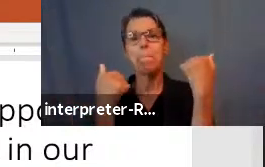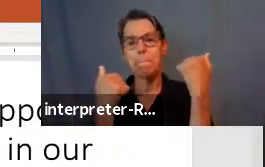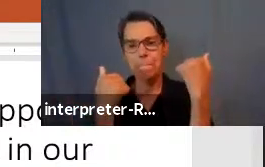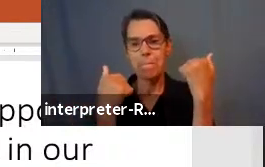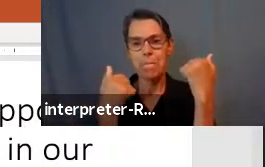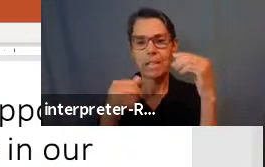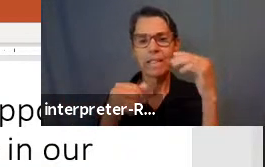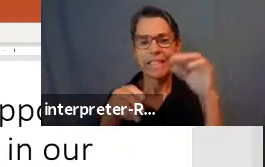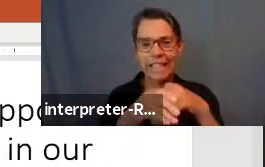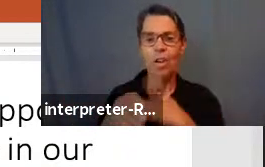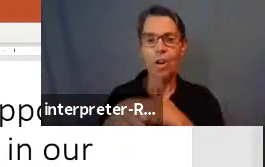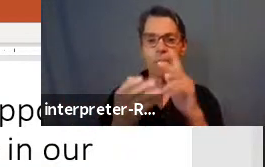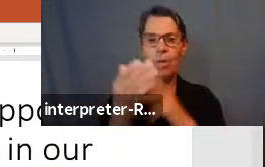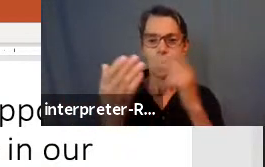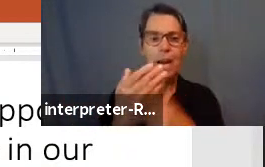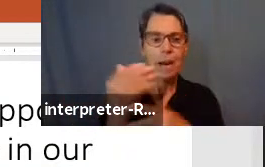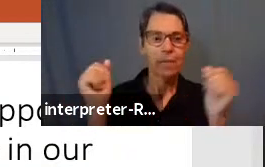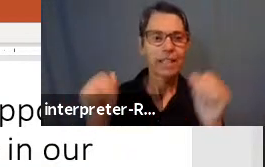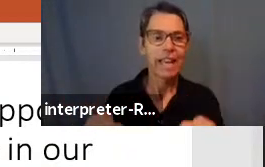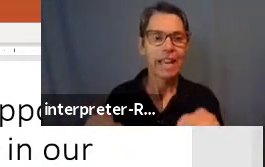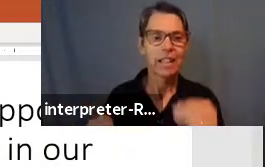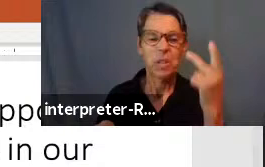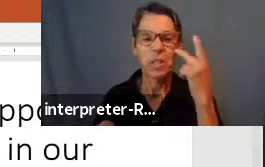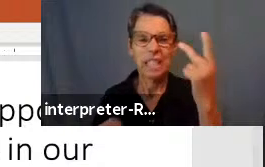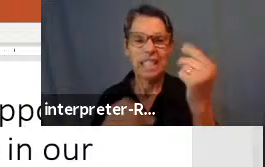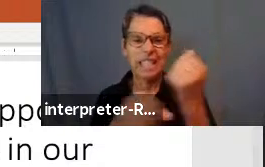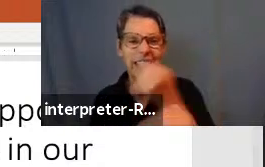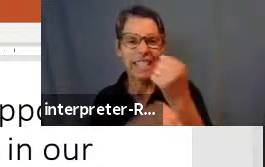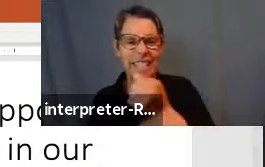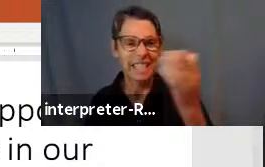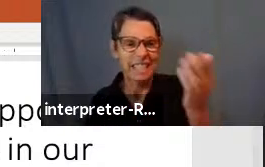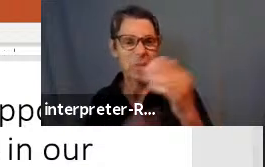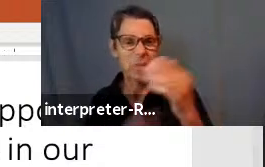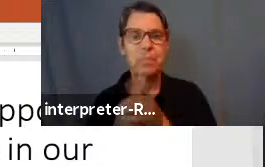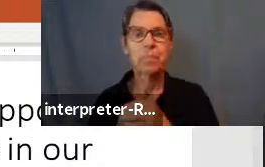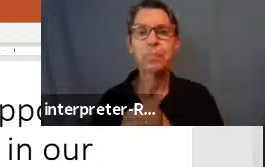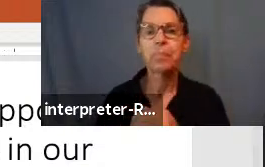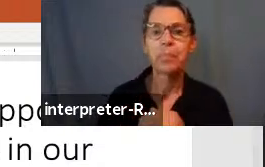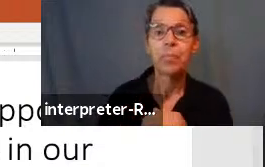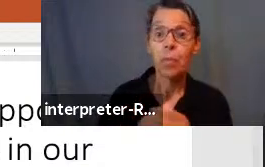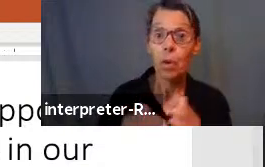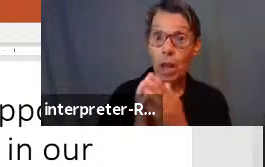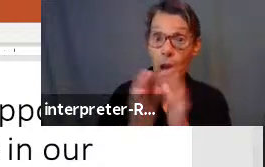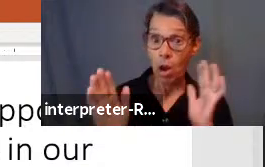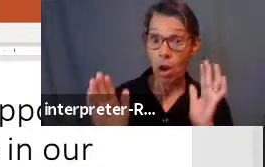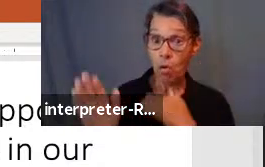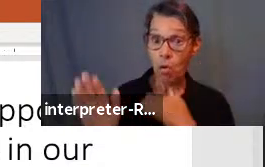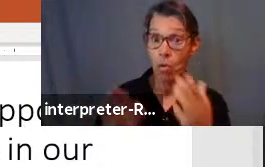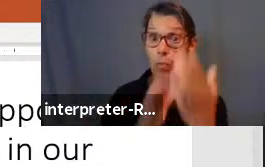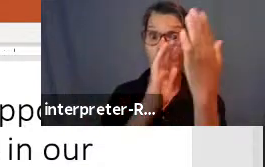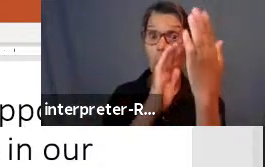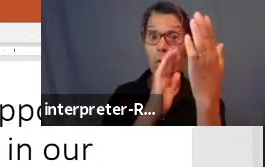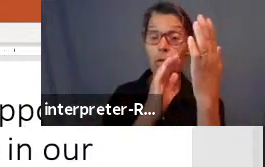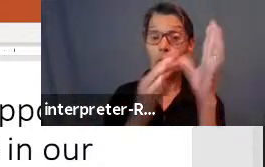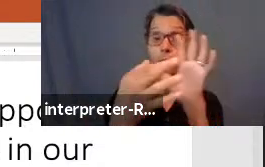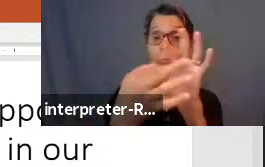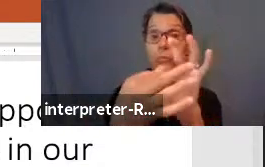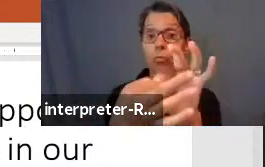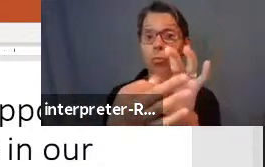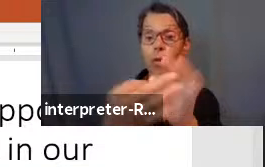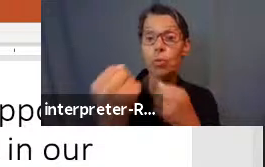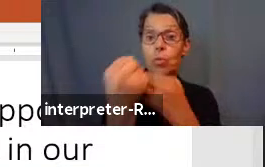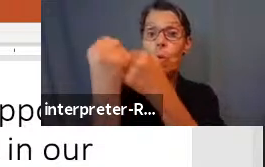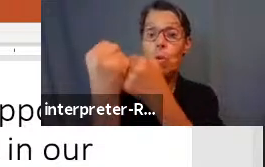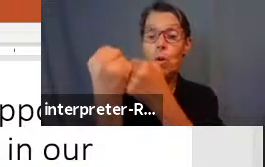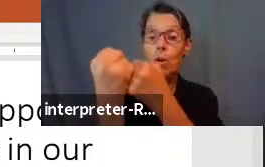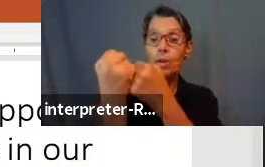our programs. And those are kind of some of the statistics there. Asking what approaches that we use to engage and support and